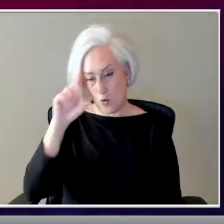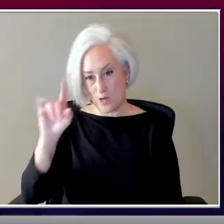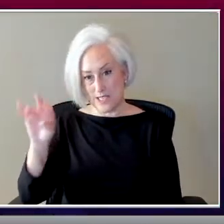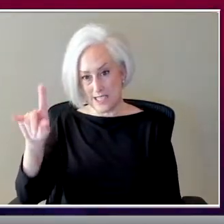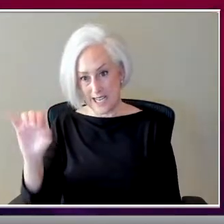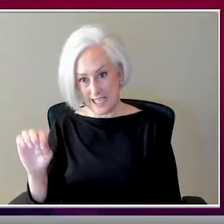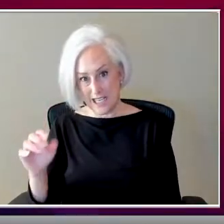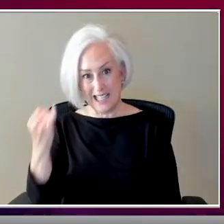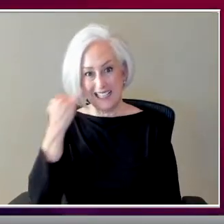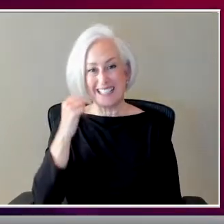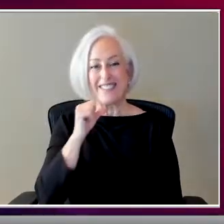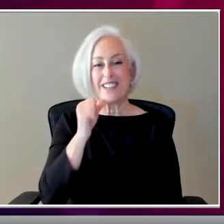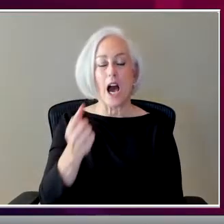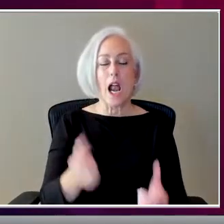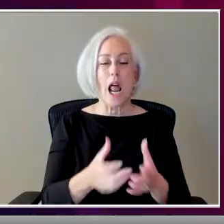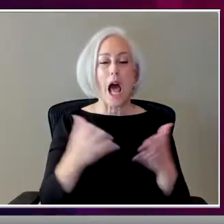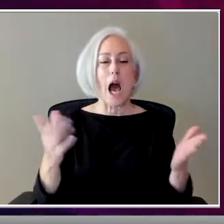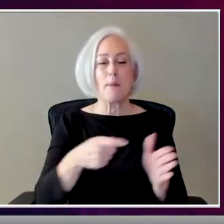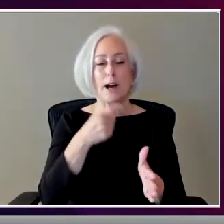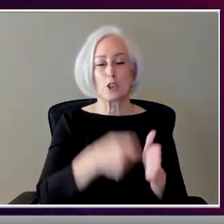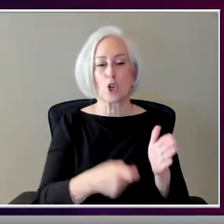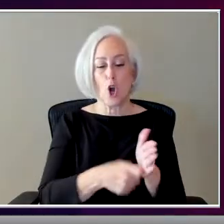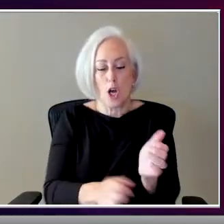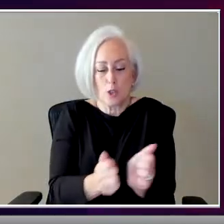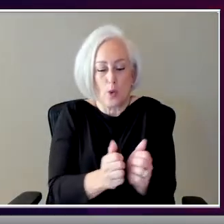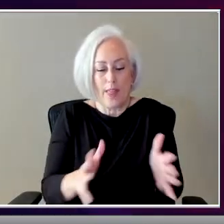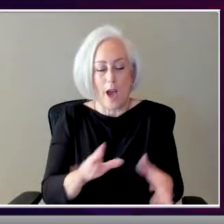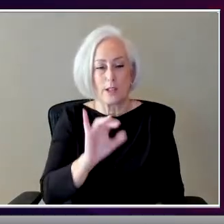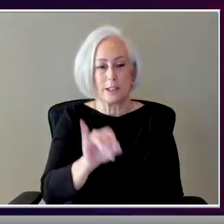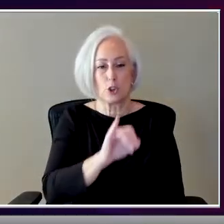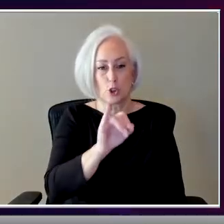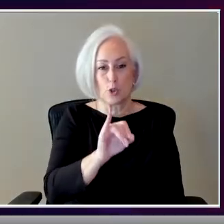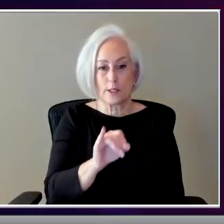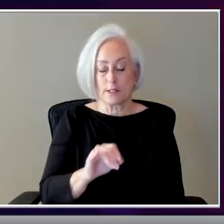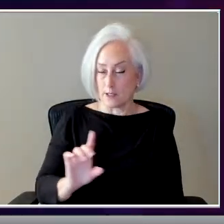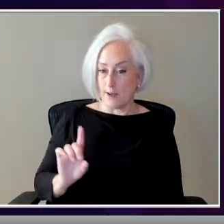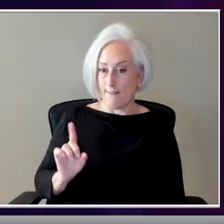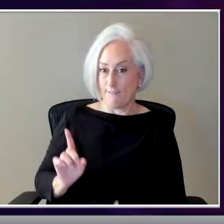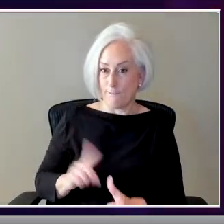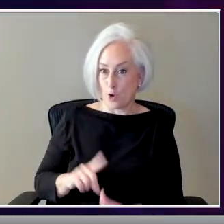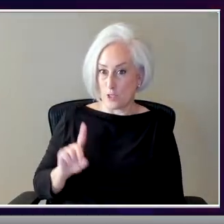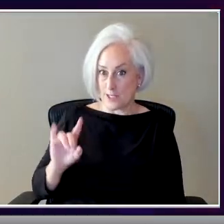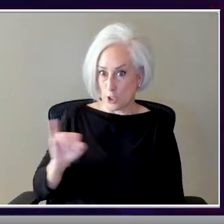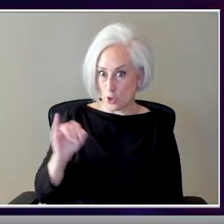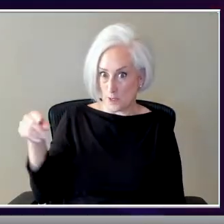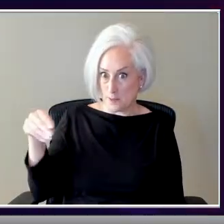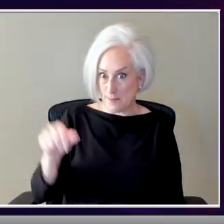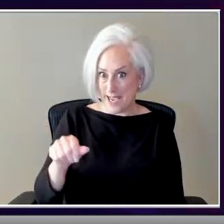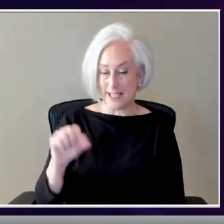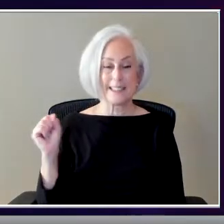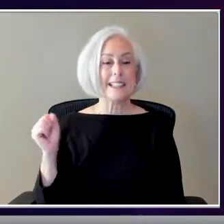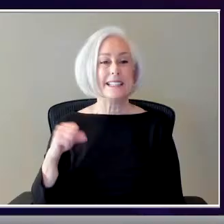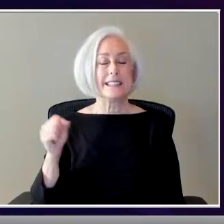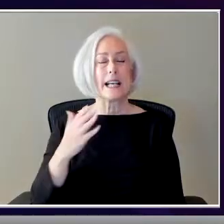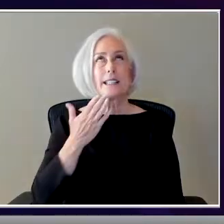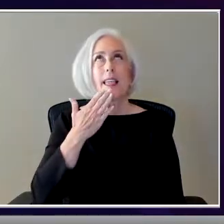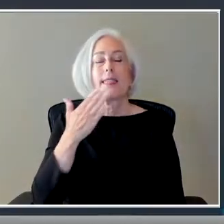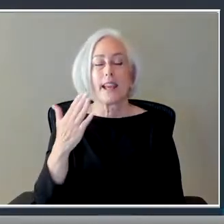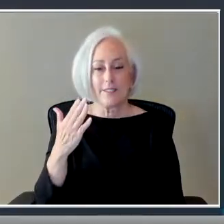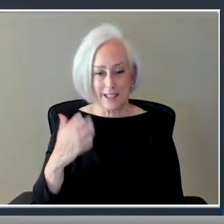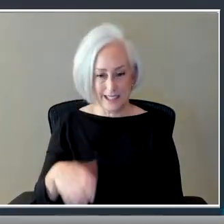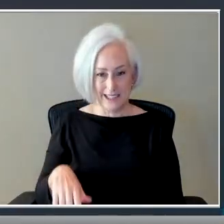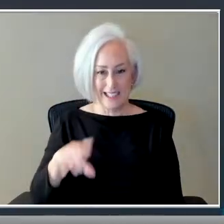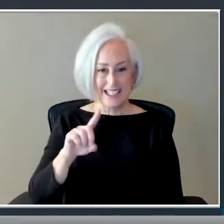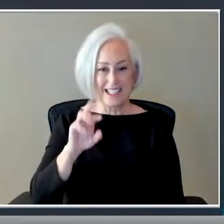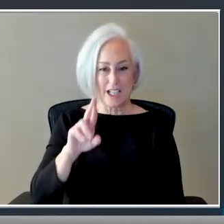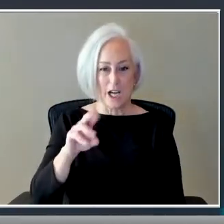much would it cost without insurance? So Danielle, first, did your insurance cover it? Yes, thankfully. Dr. Moriarty